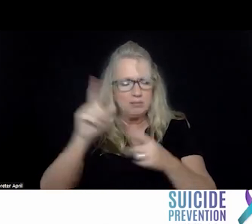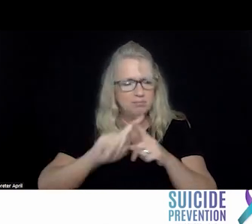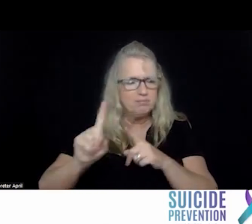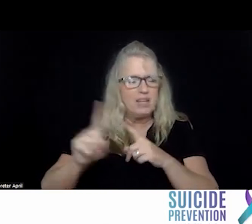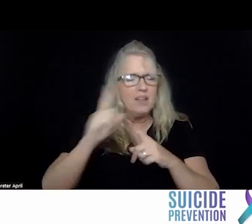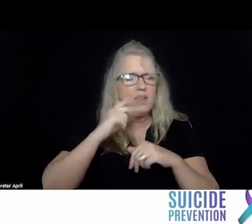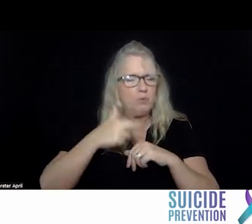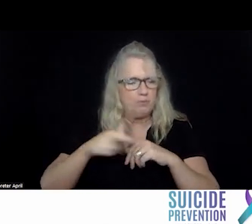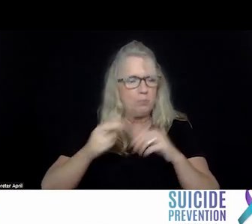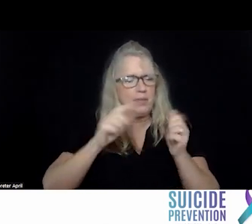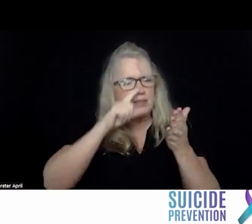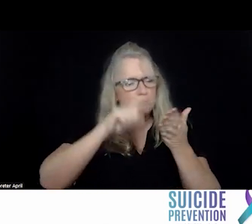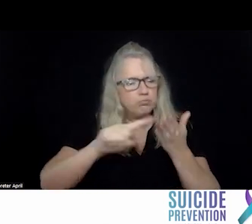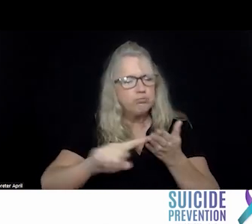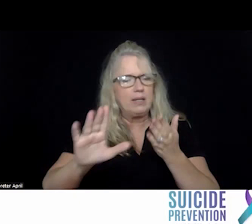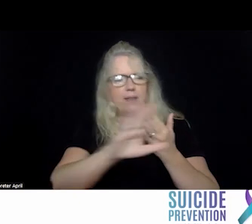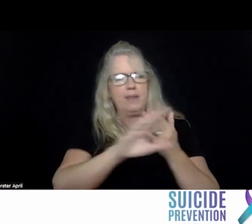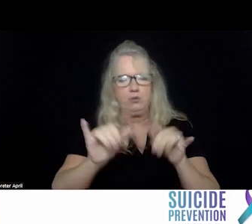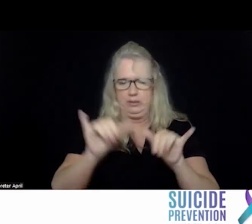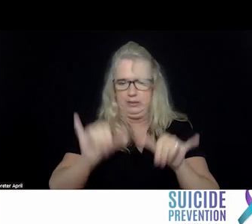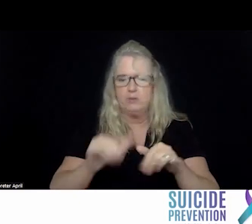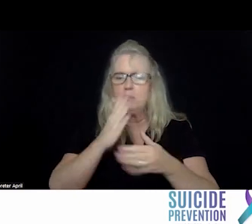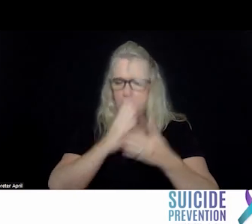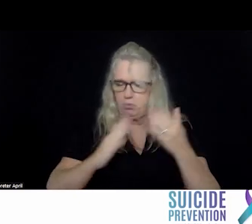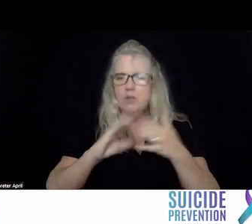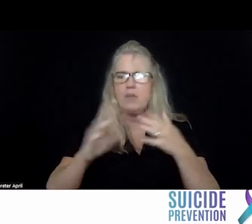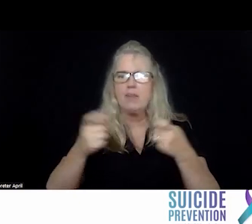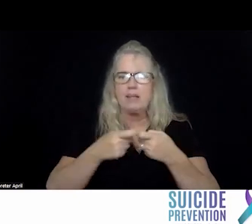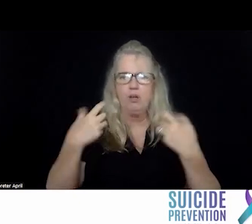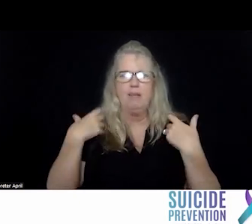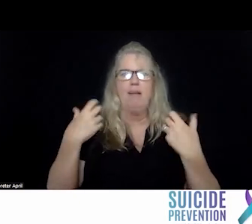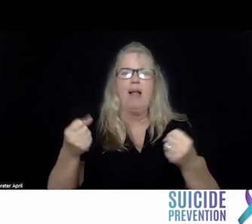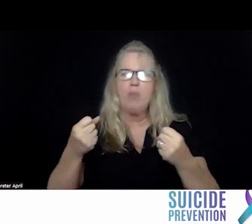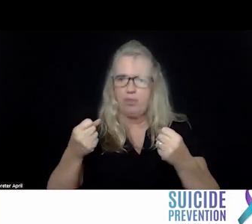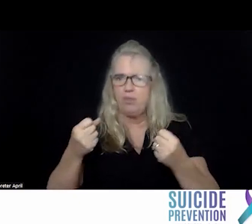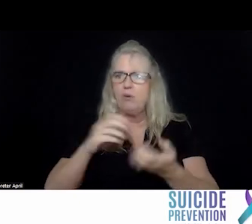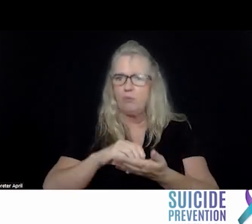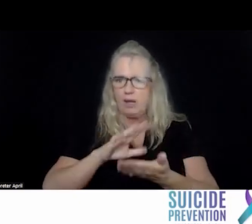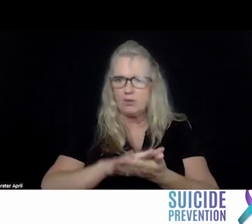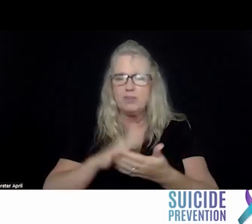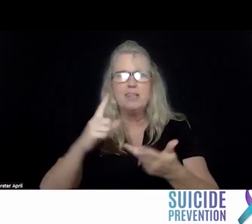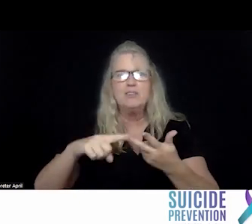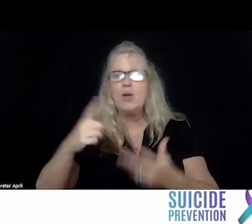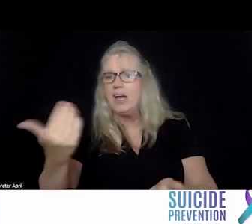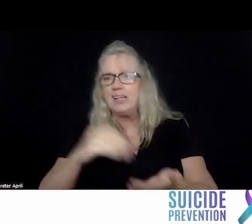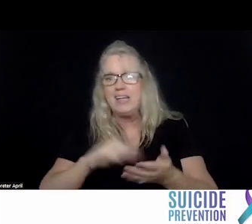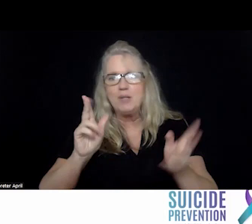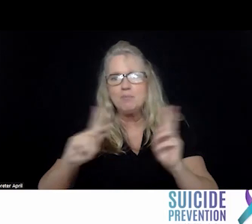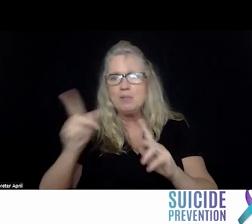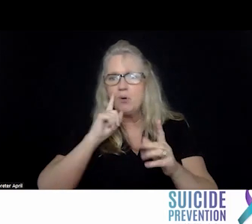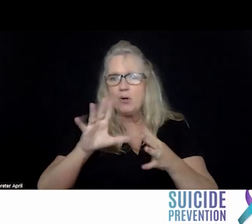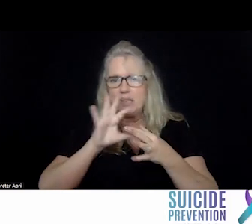988 so they can track them in their system as a part of the electronic health record system. And then, again, people are going to get connected to